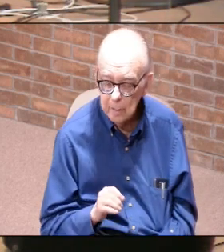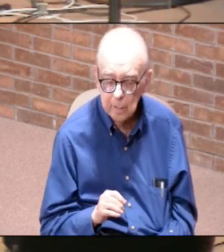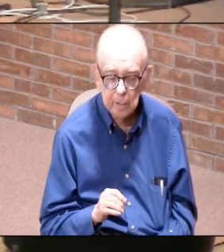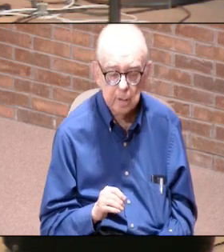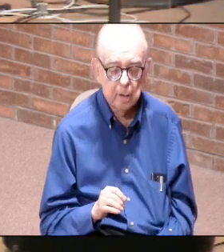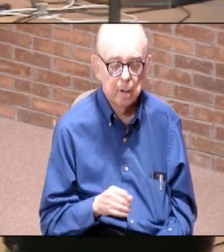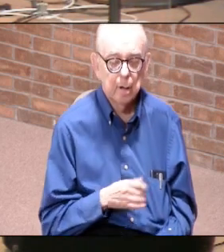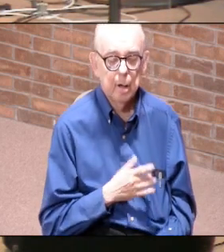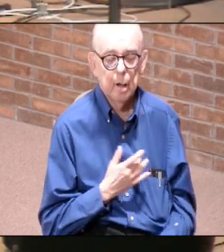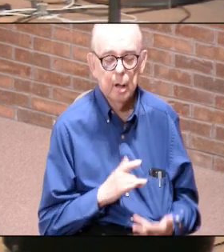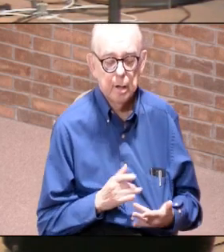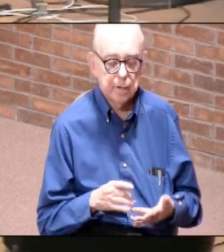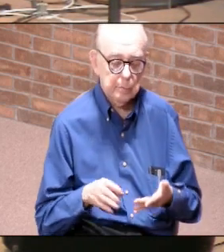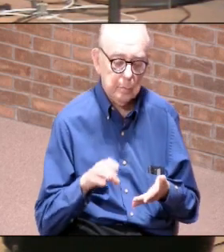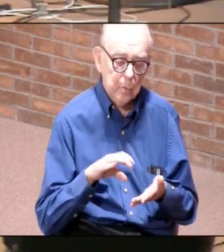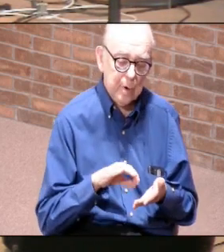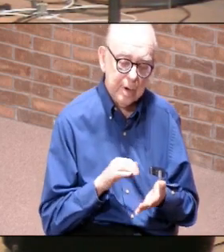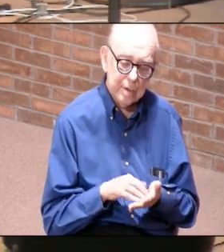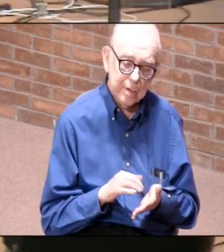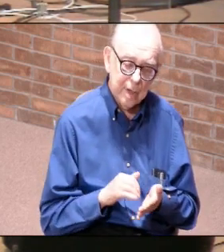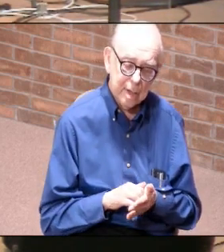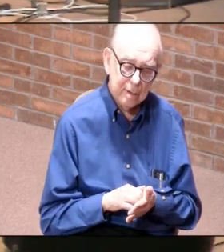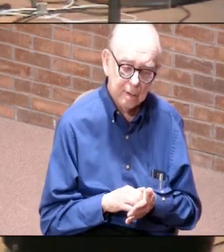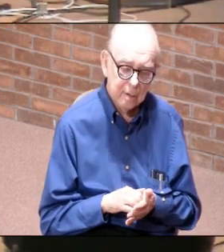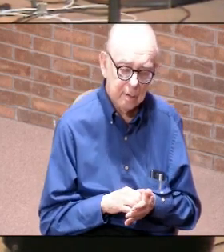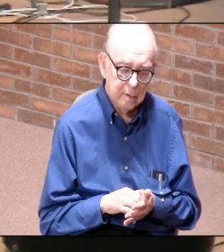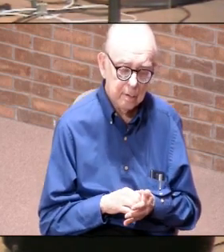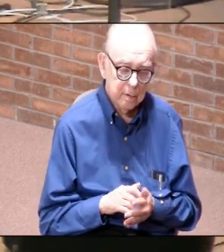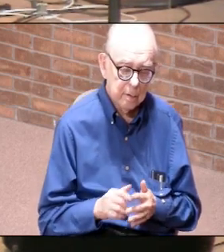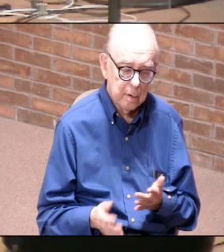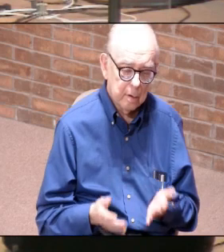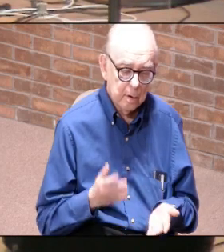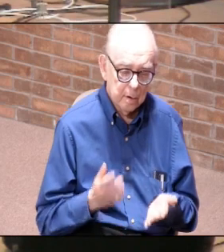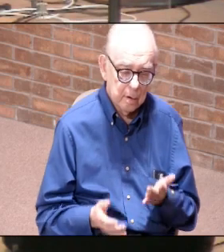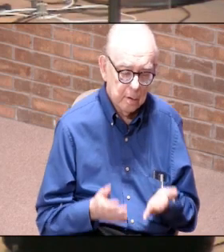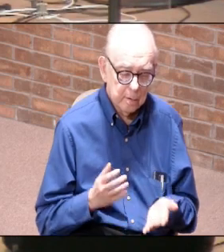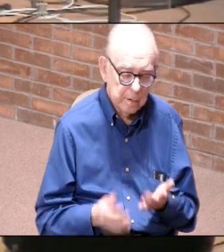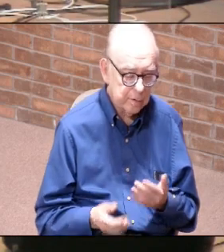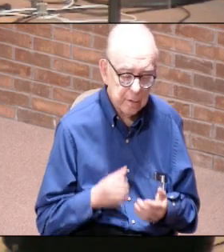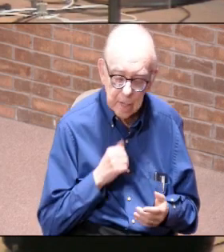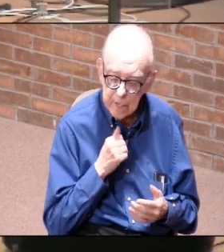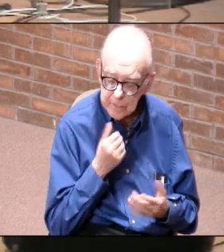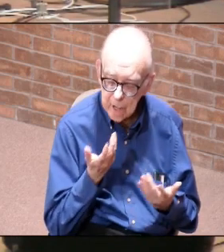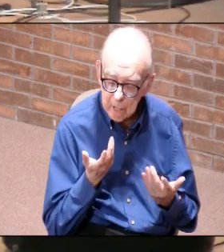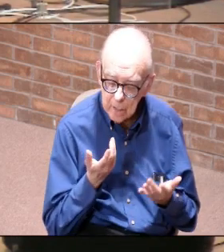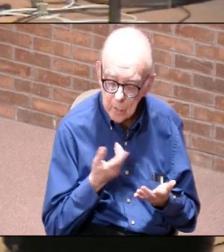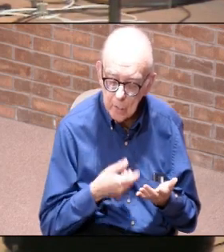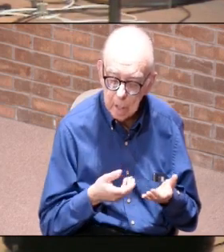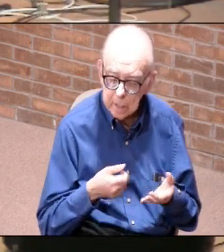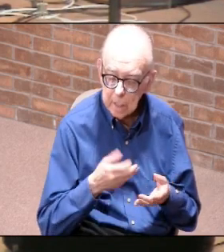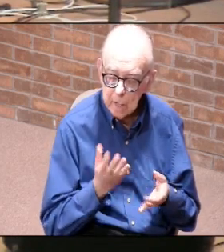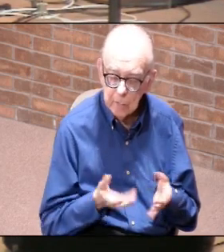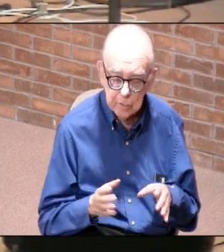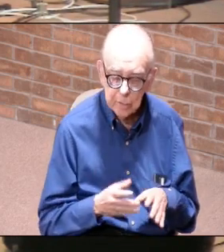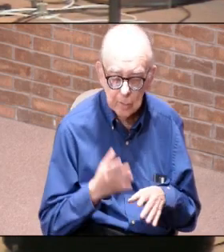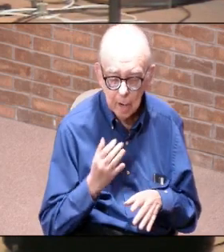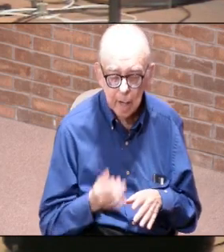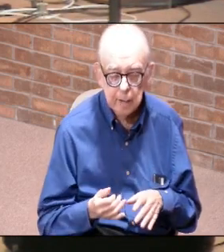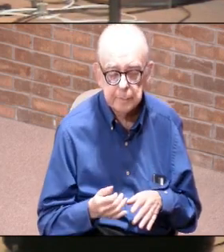Our heart gets poured into that. But maybe that isn't what God wants you to do.